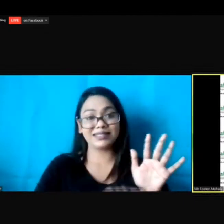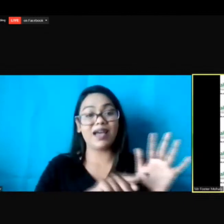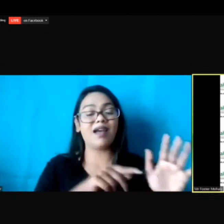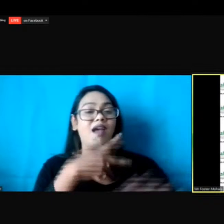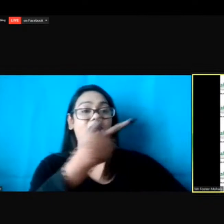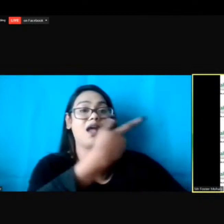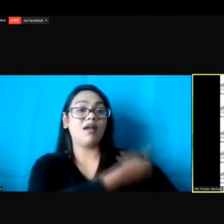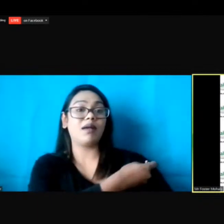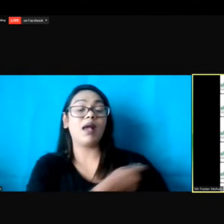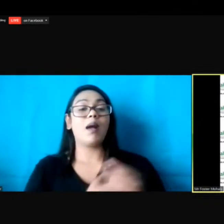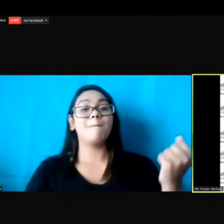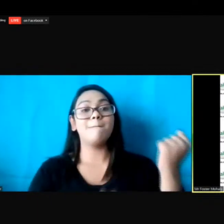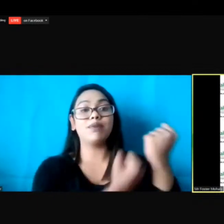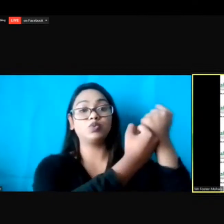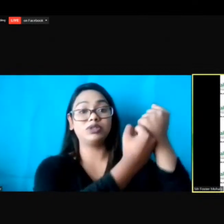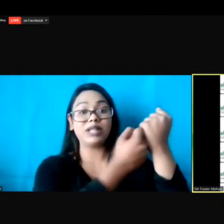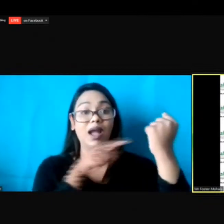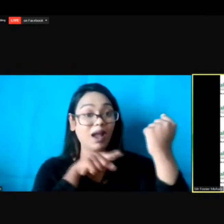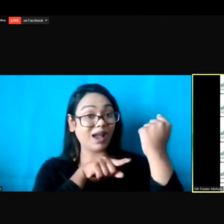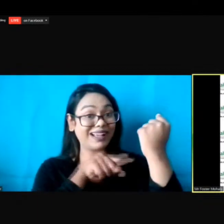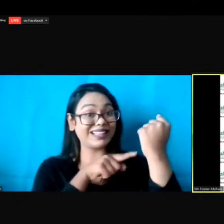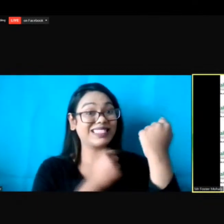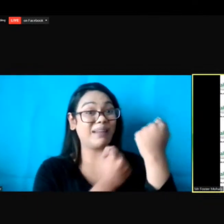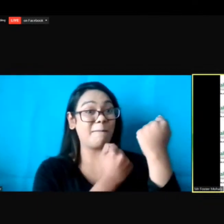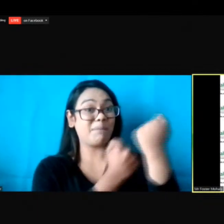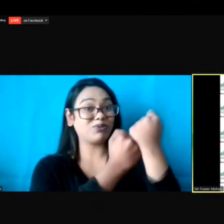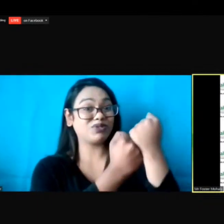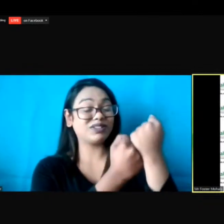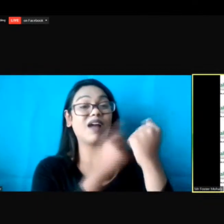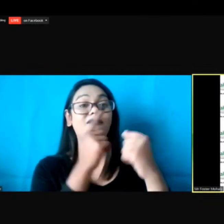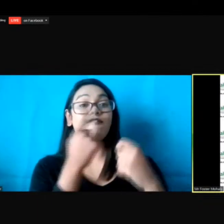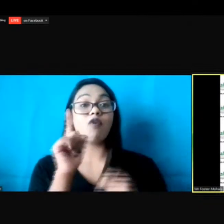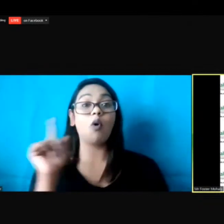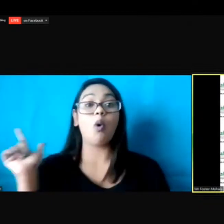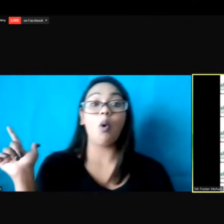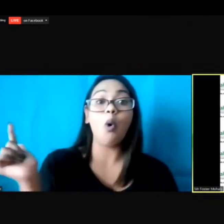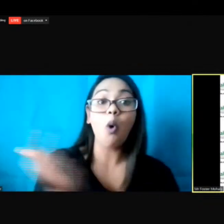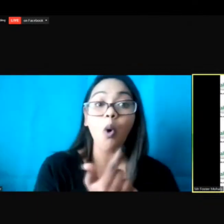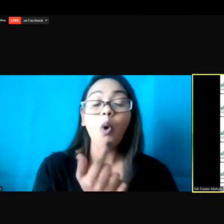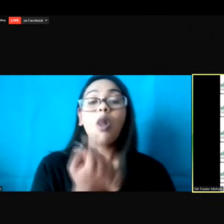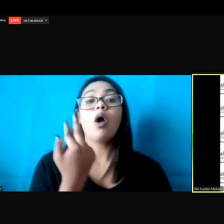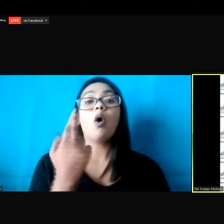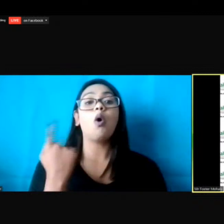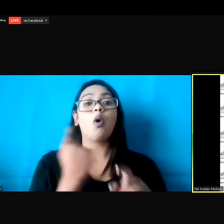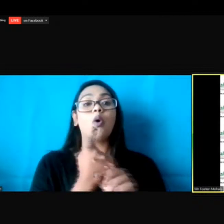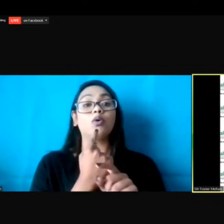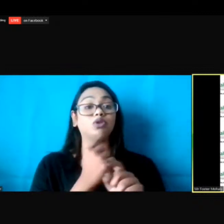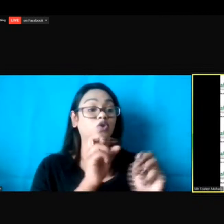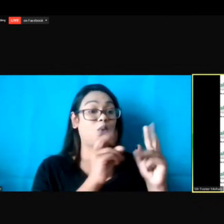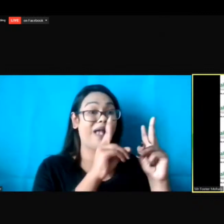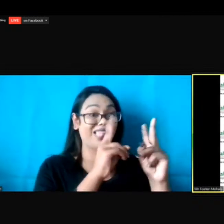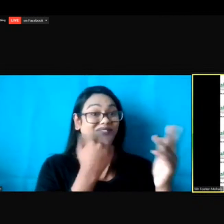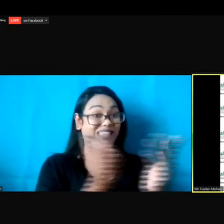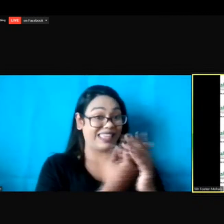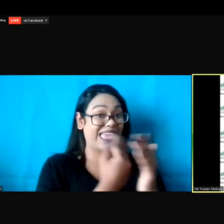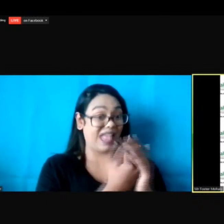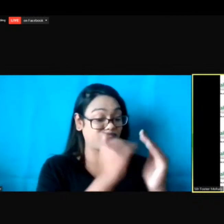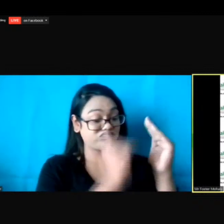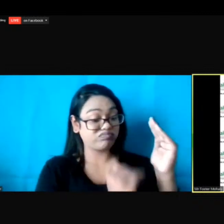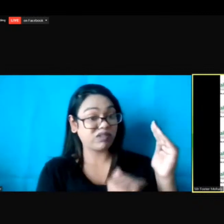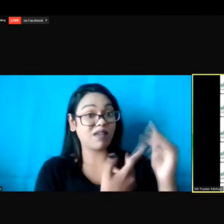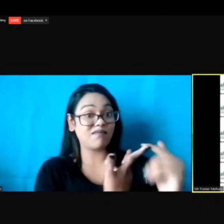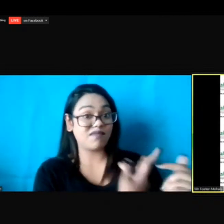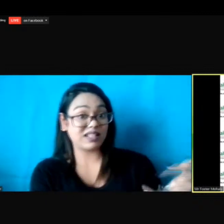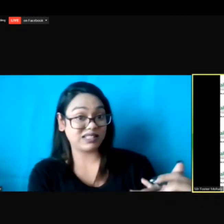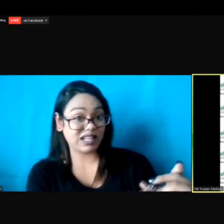will this include those who are 12 years and above to get a booster shot of Pfizer? Another question